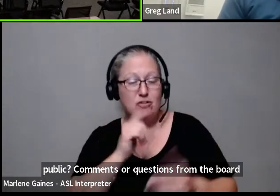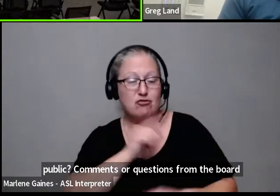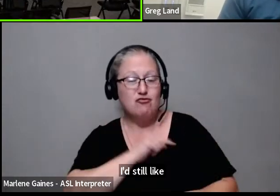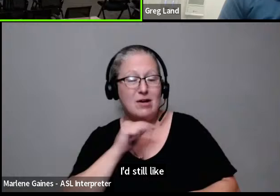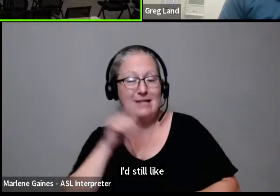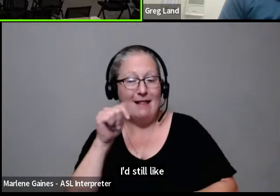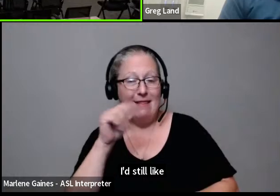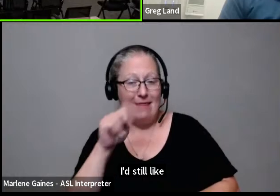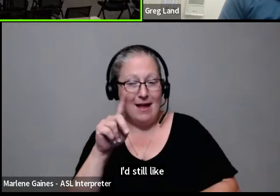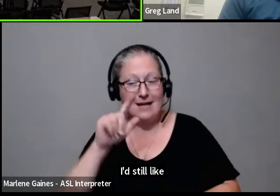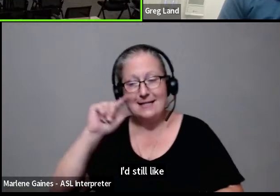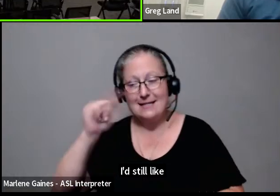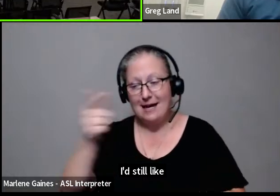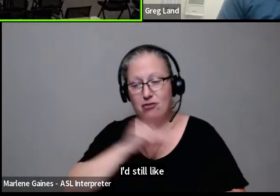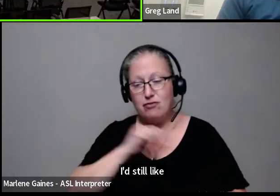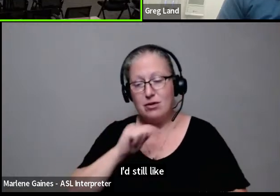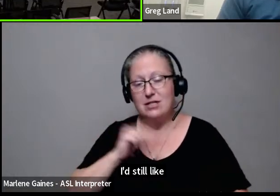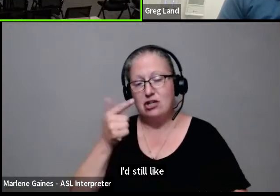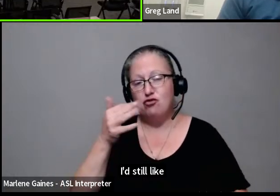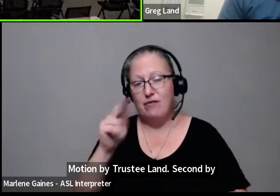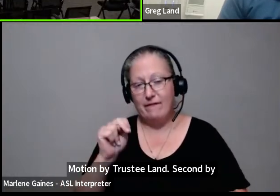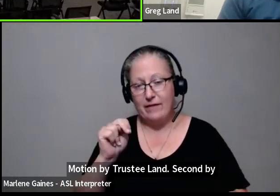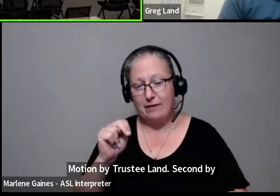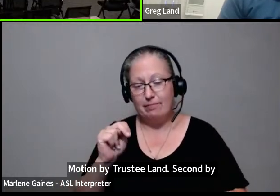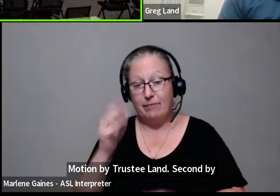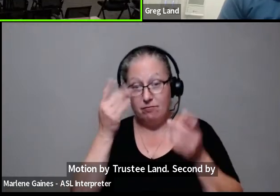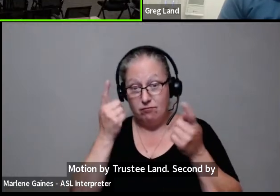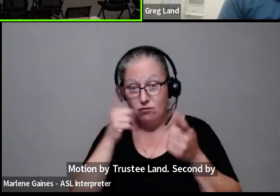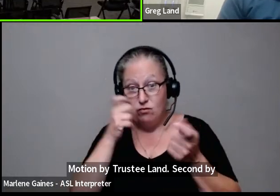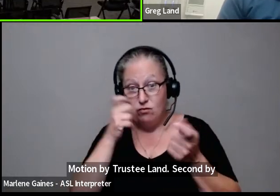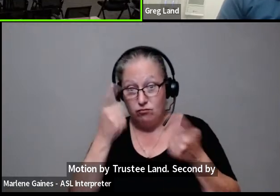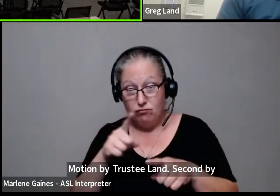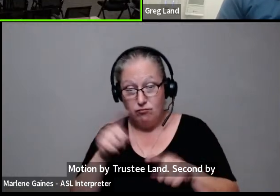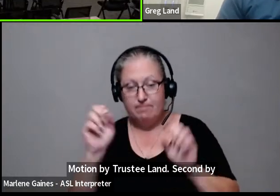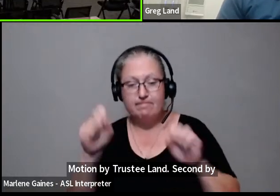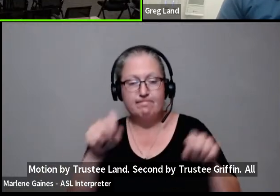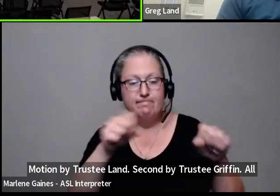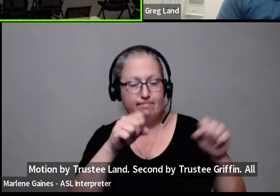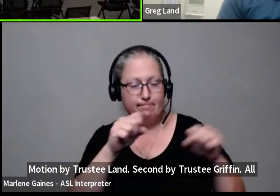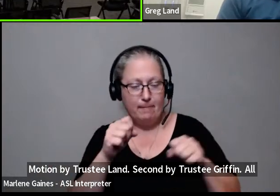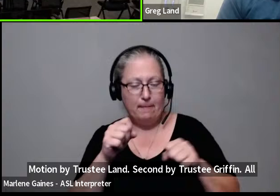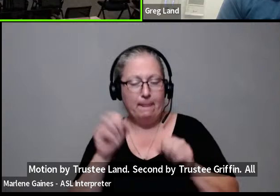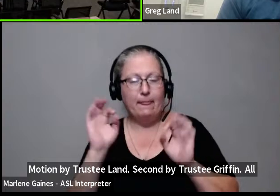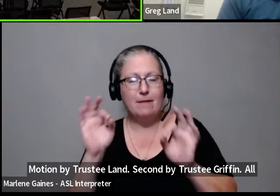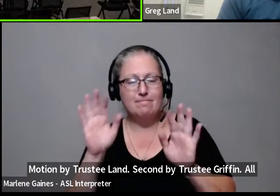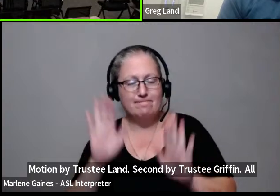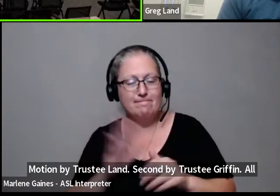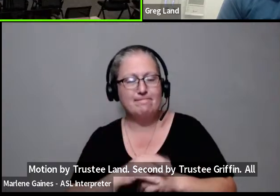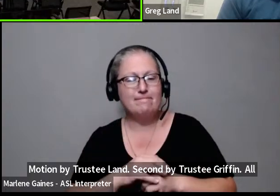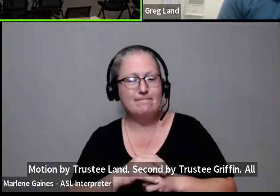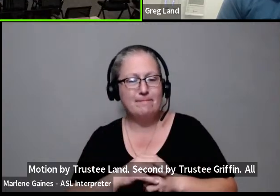trustee Land, Second. second by trustee Griffin. All in favor? Aye. Excellent.